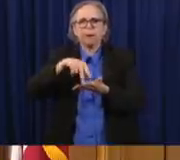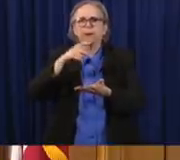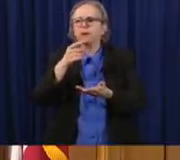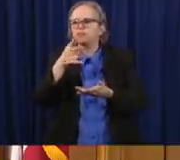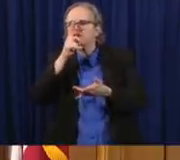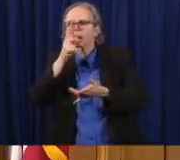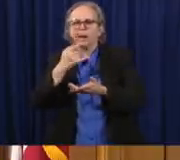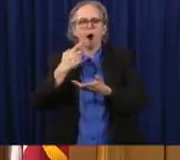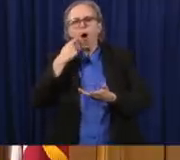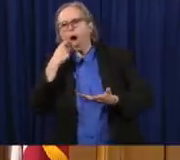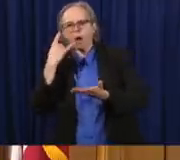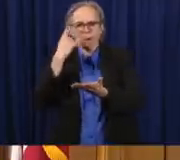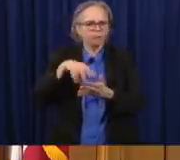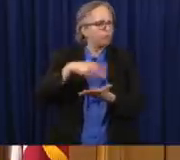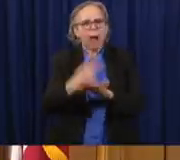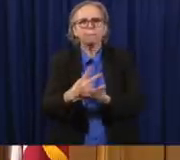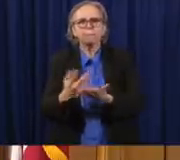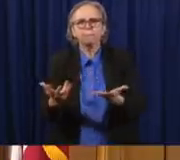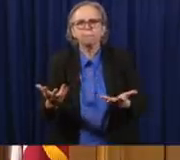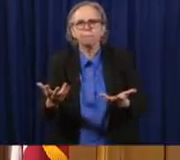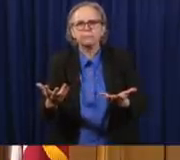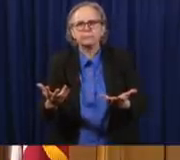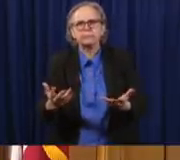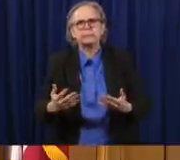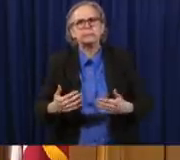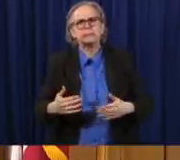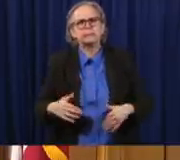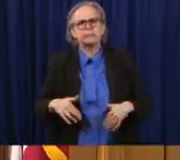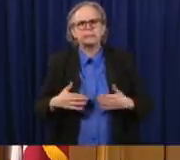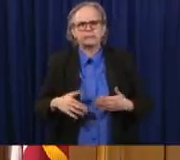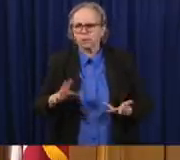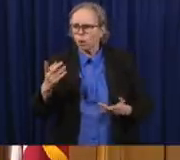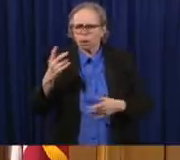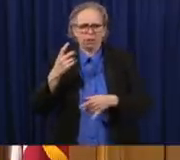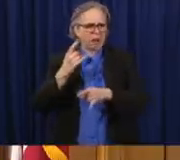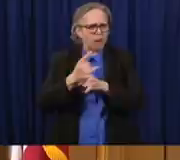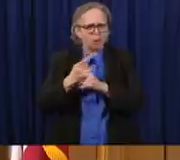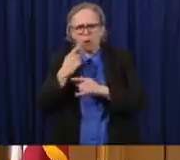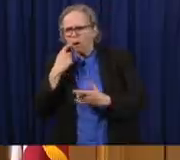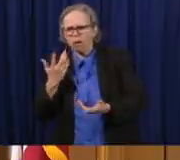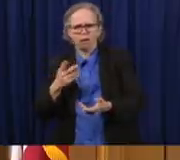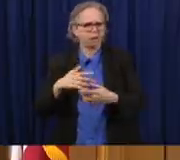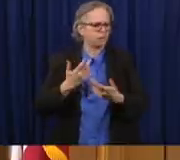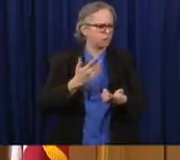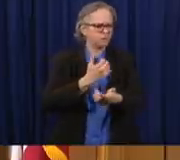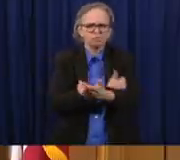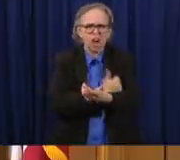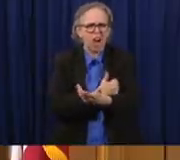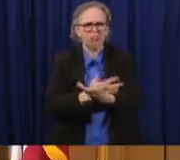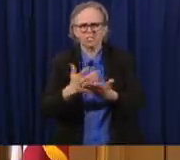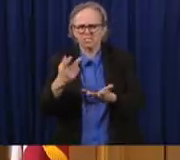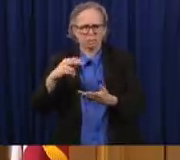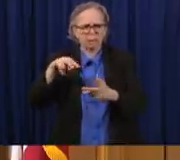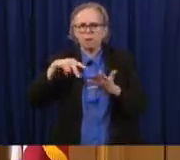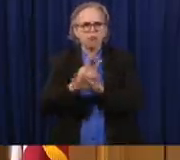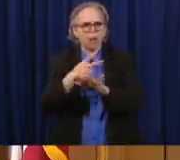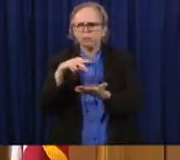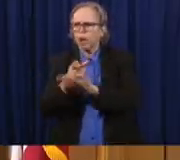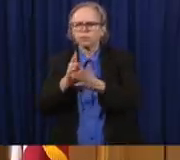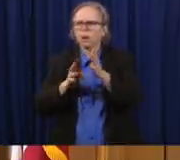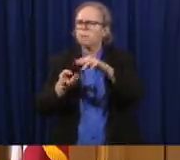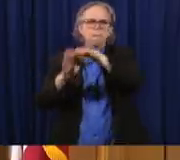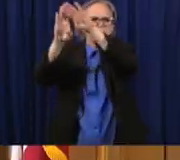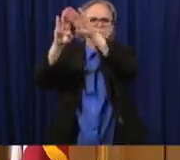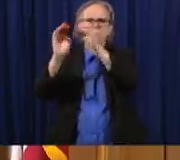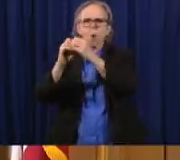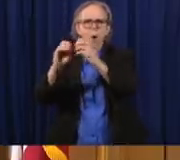to people who are an alcoholic or people who are drug addict. We see the relapses go up. We see